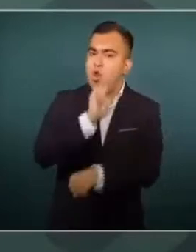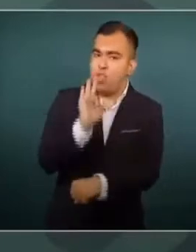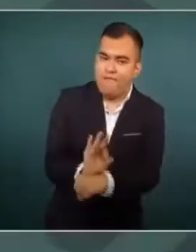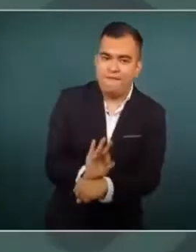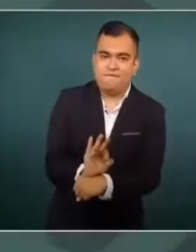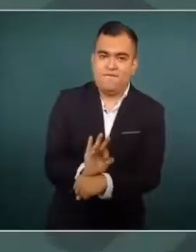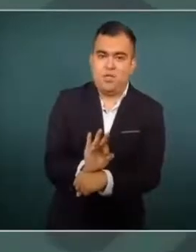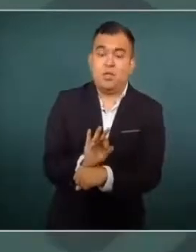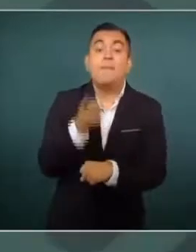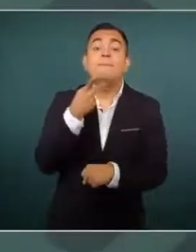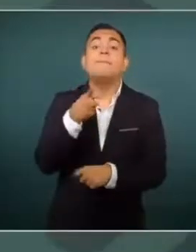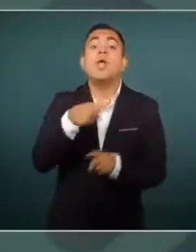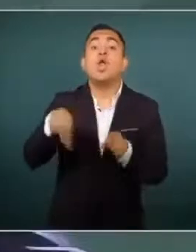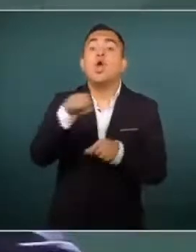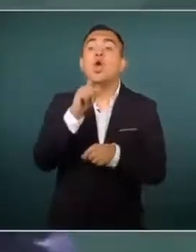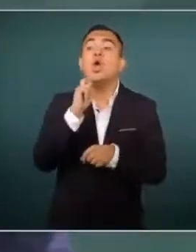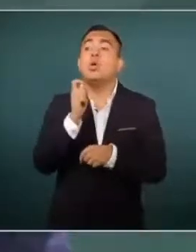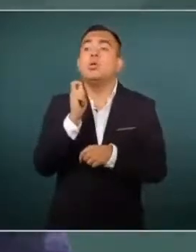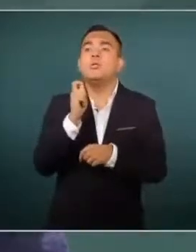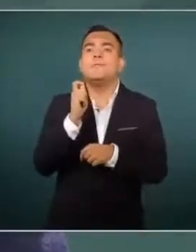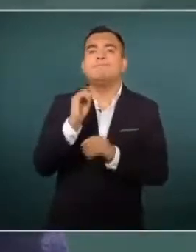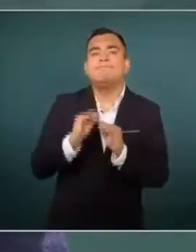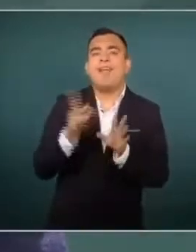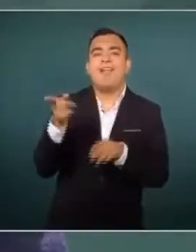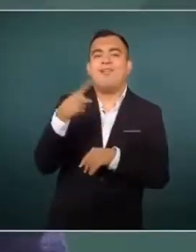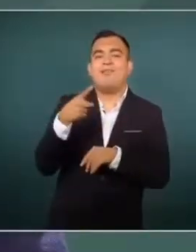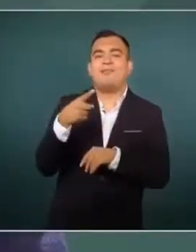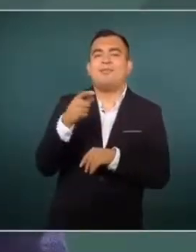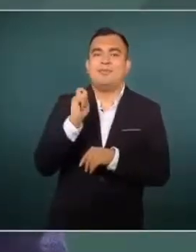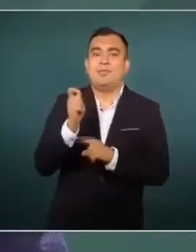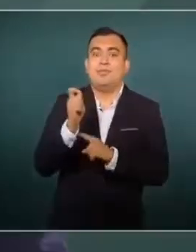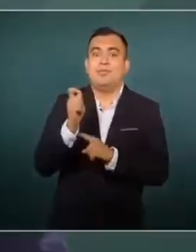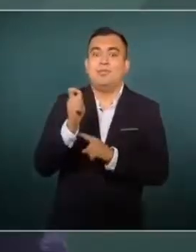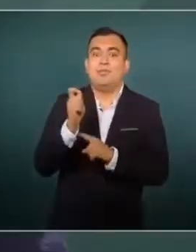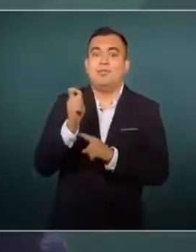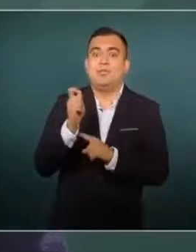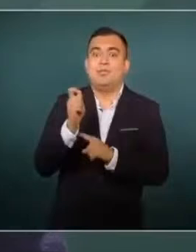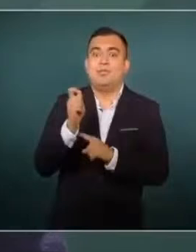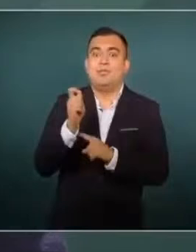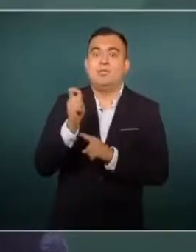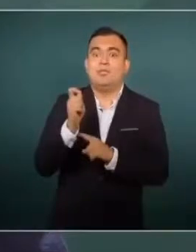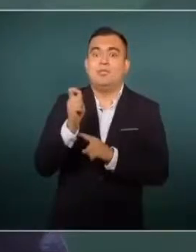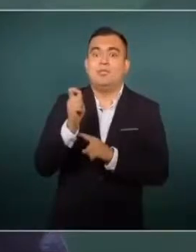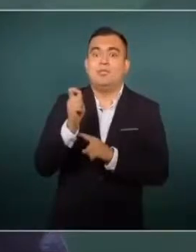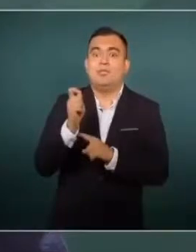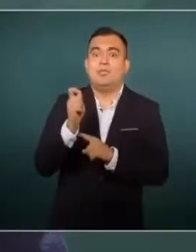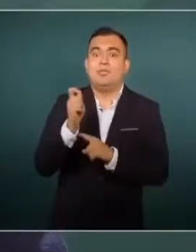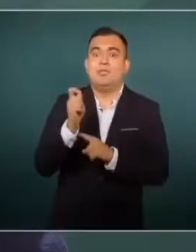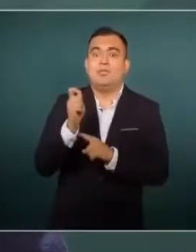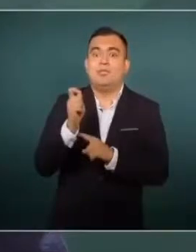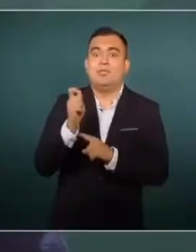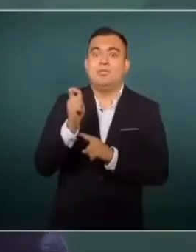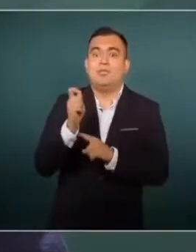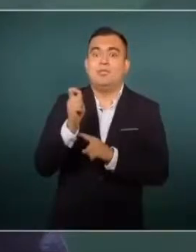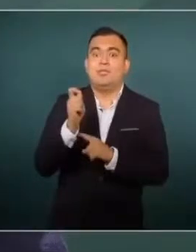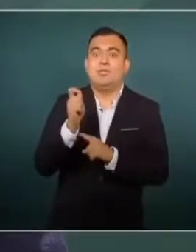querido construir la idea, hipotecando el futuro de Jalisco. Estamos So he says, no, we are not,